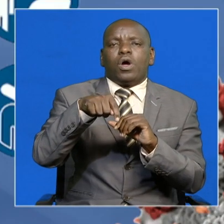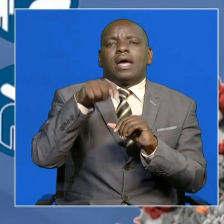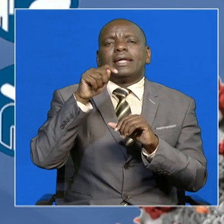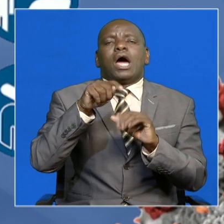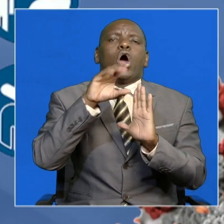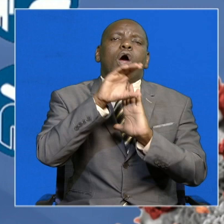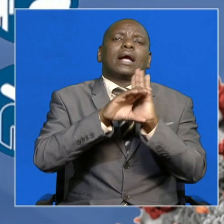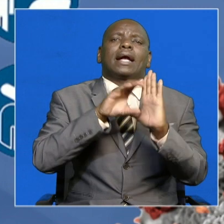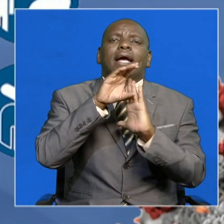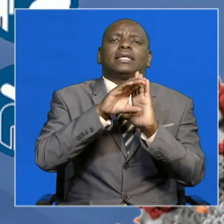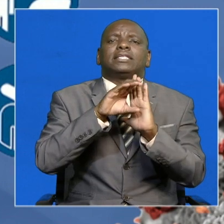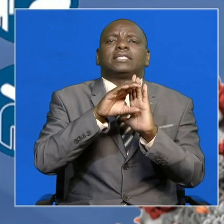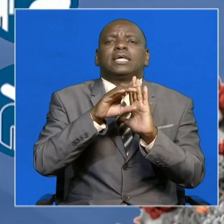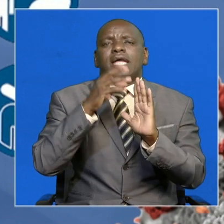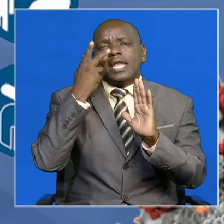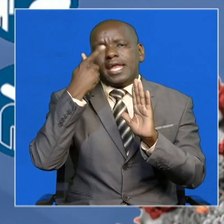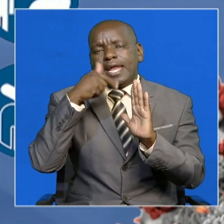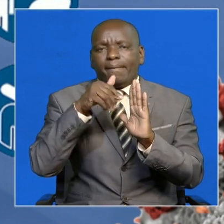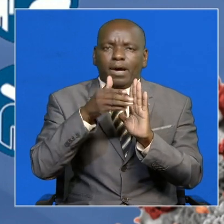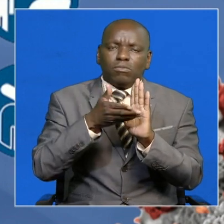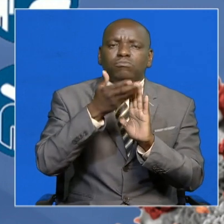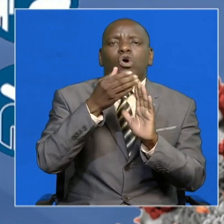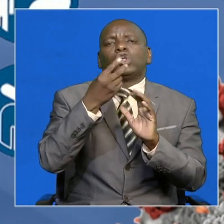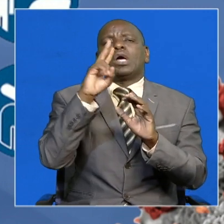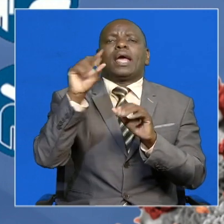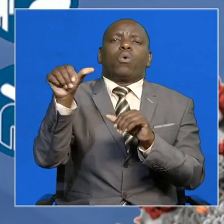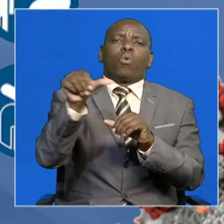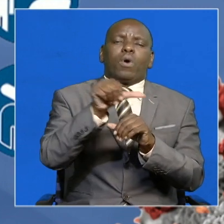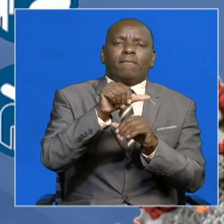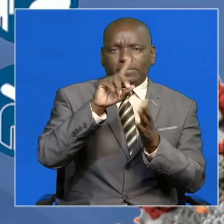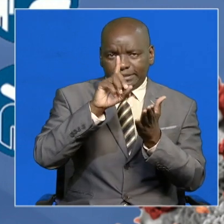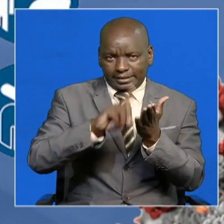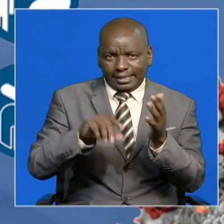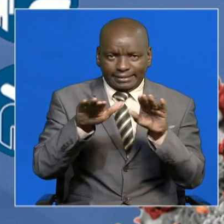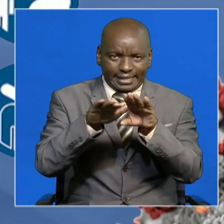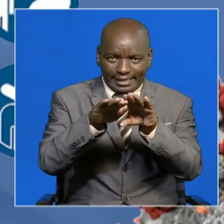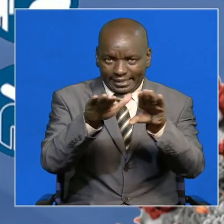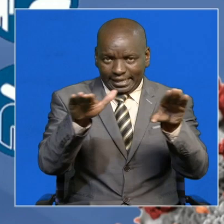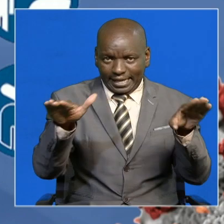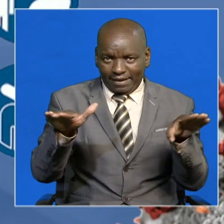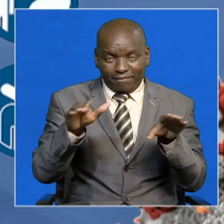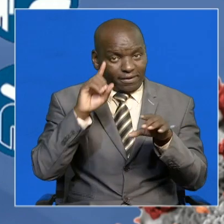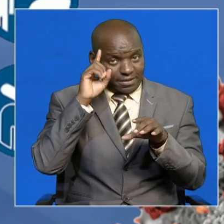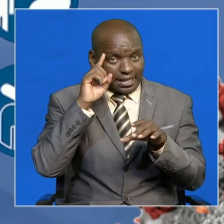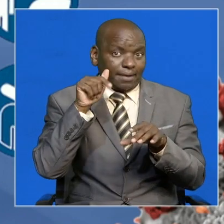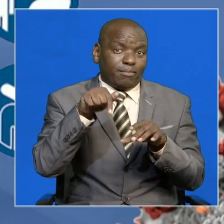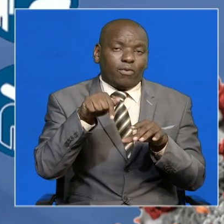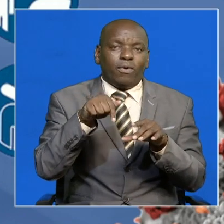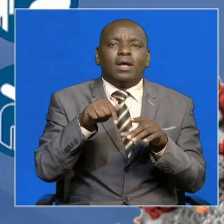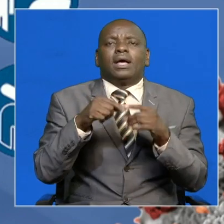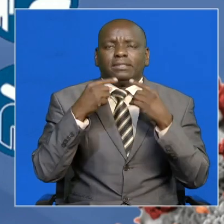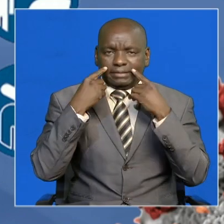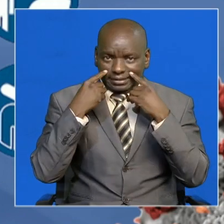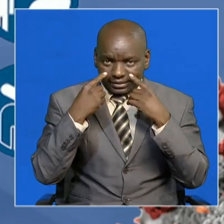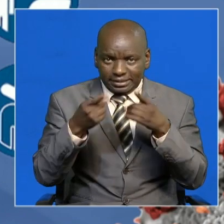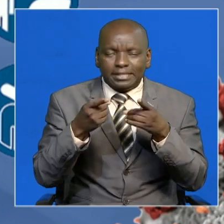The country's epidemic curve is showing that the second wave is beginning to level off, we think. This is an